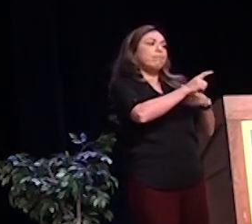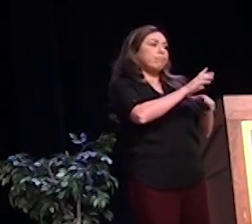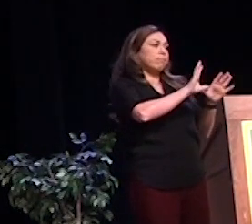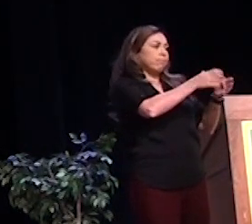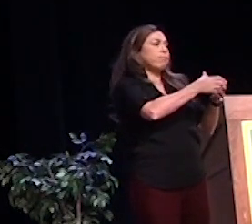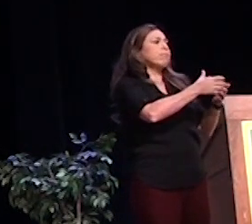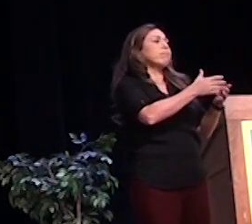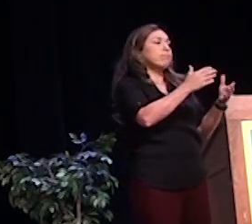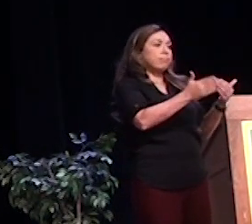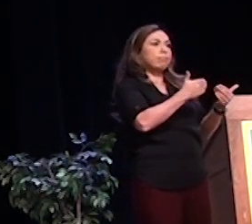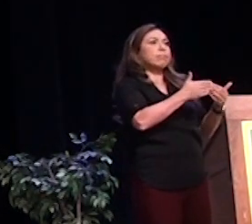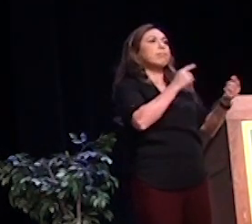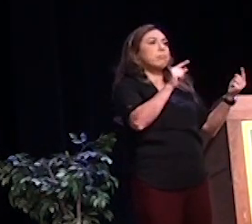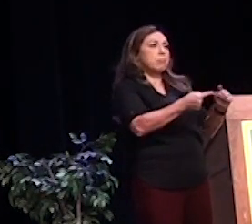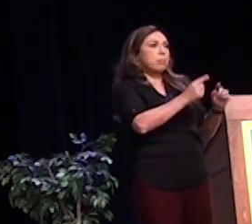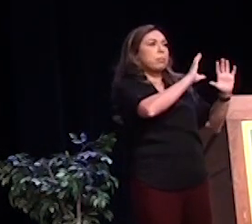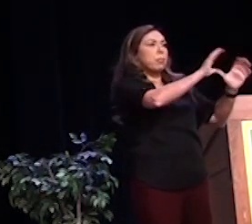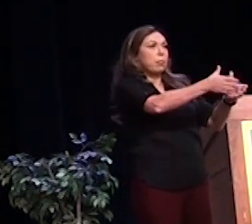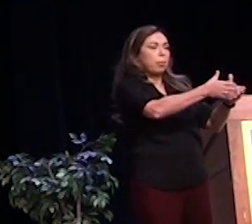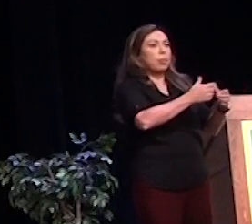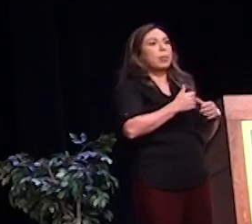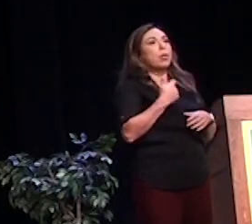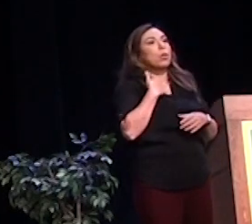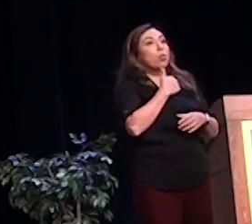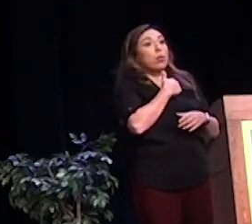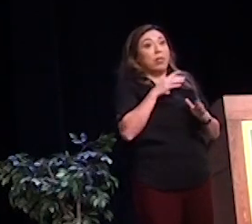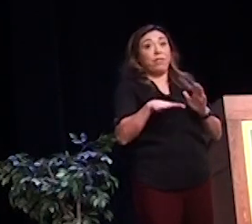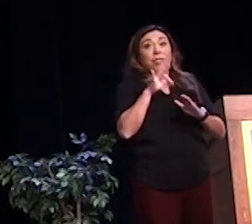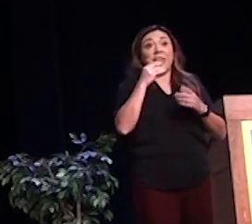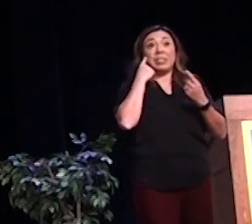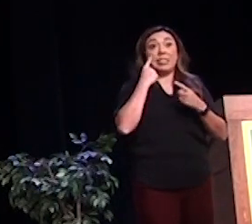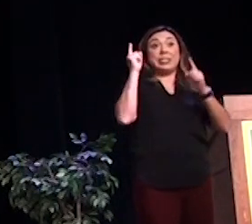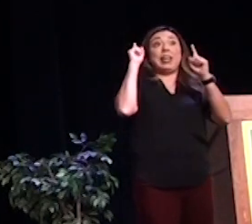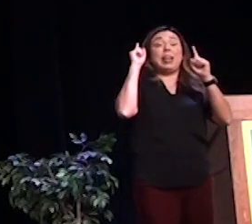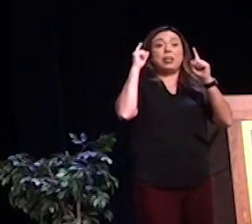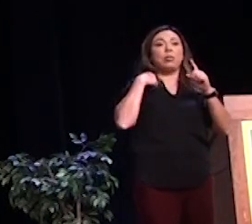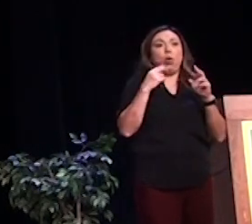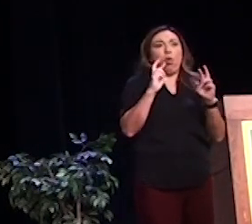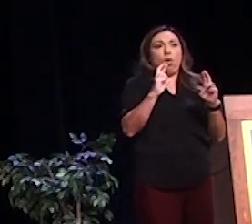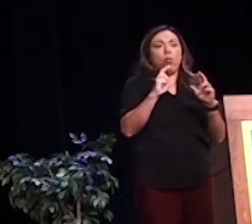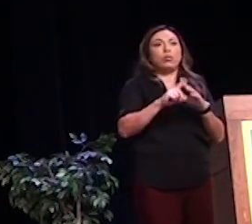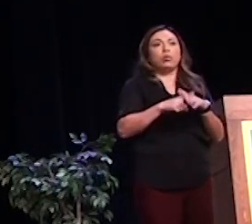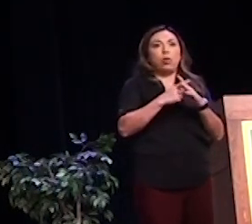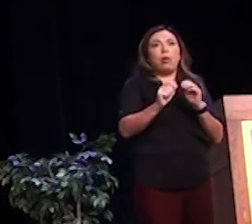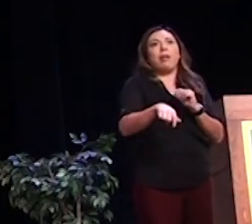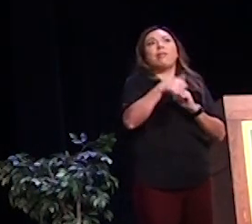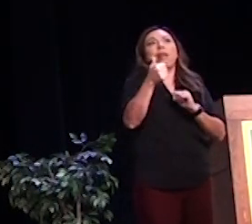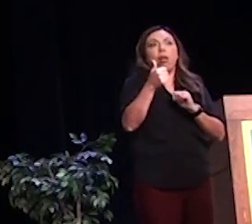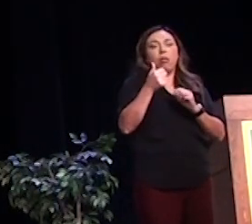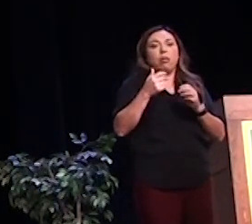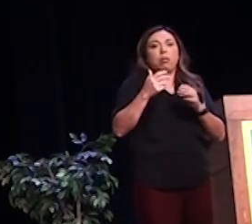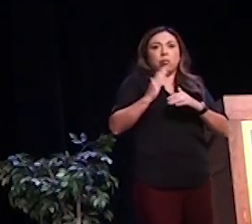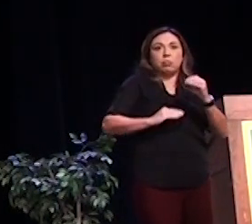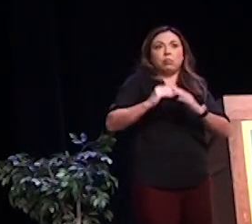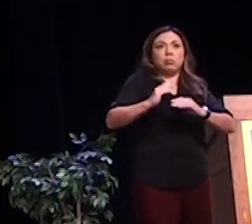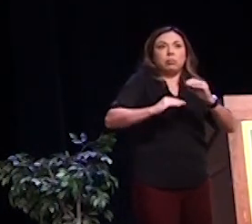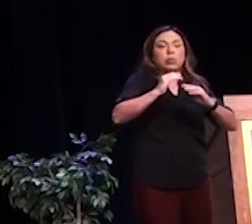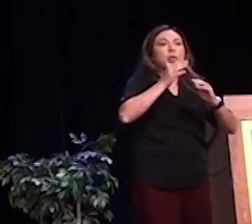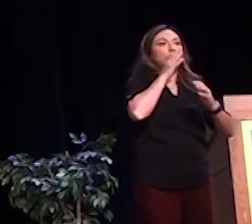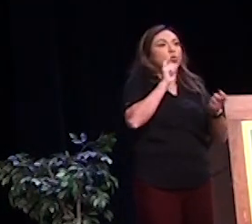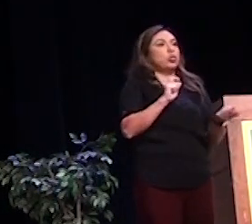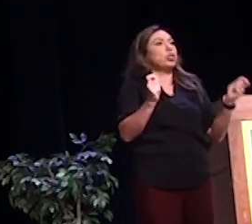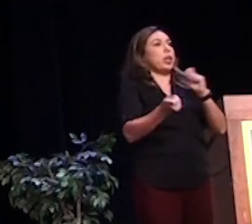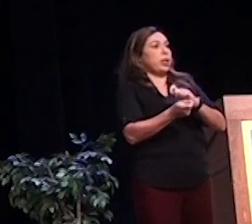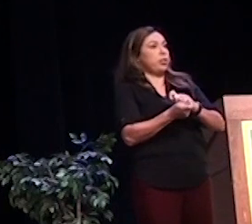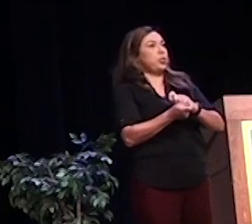And then as we find success, we hope to maybe start another development that may